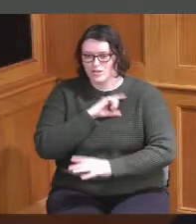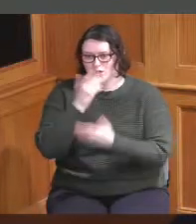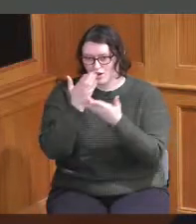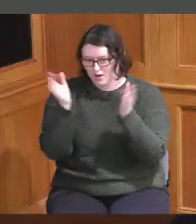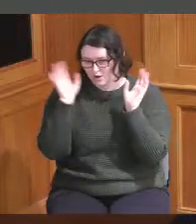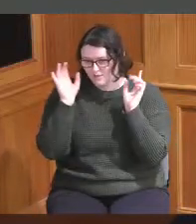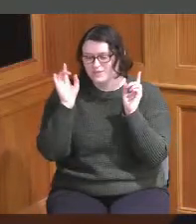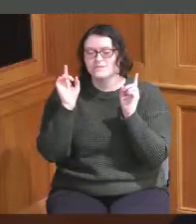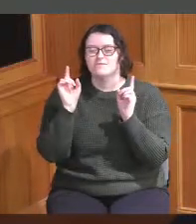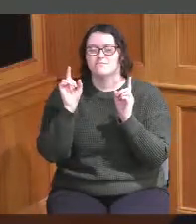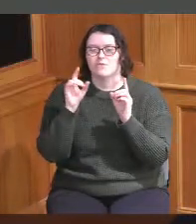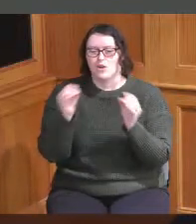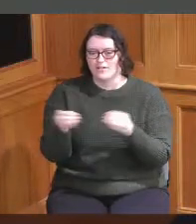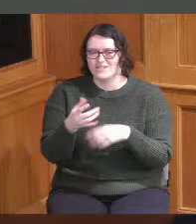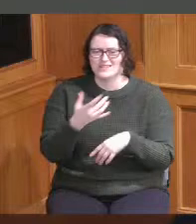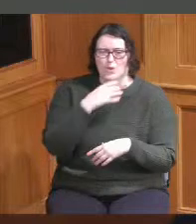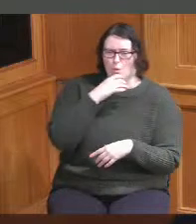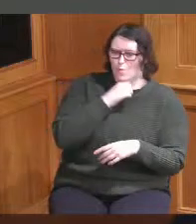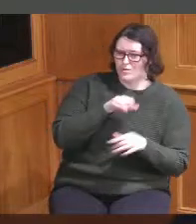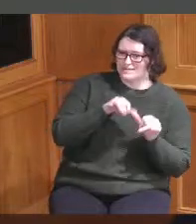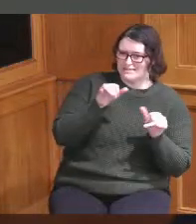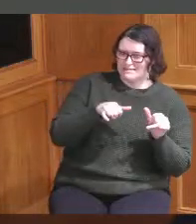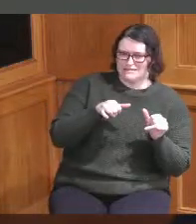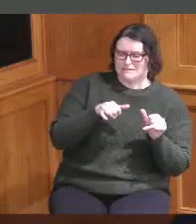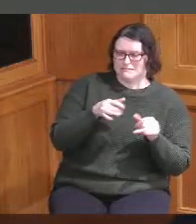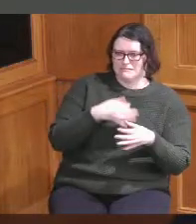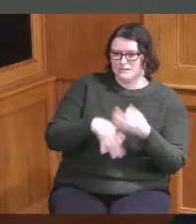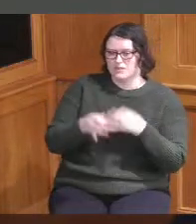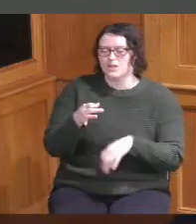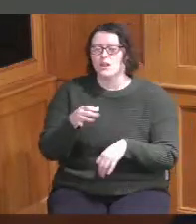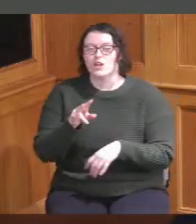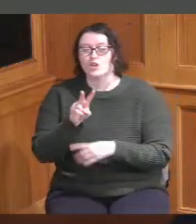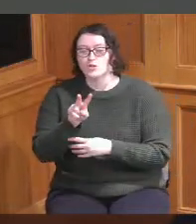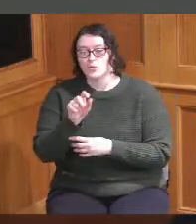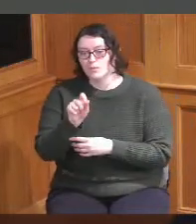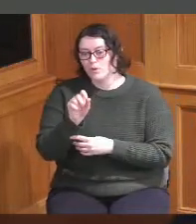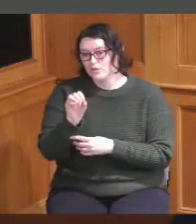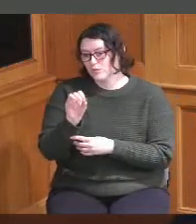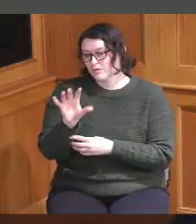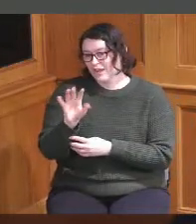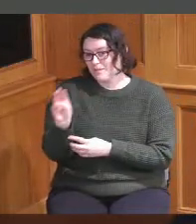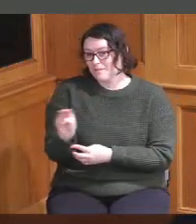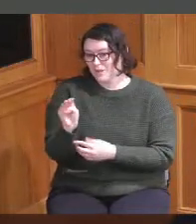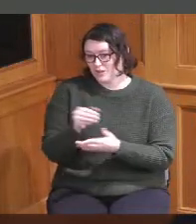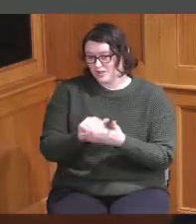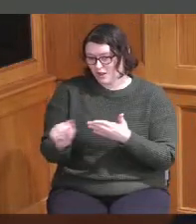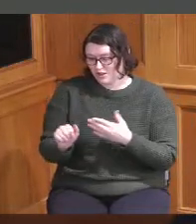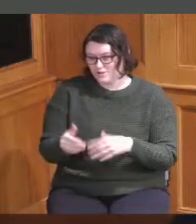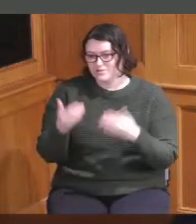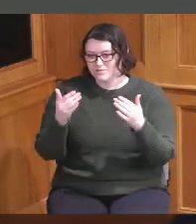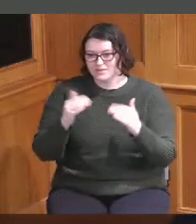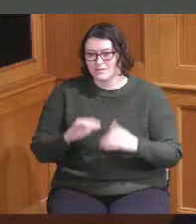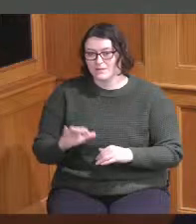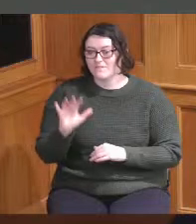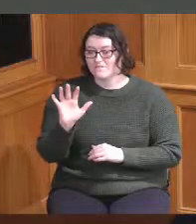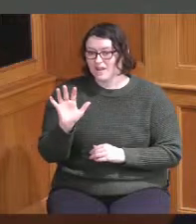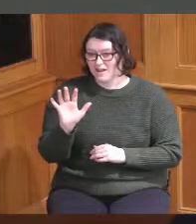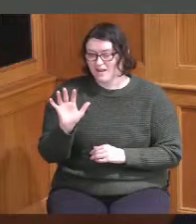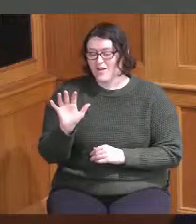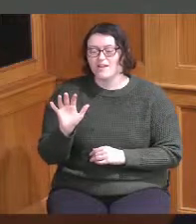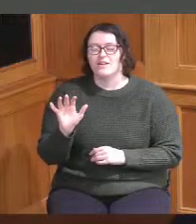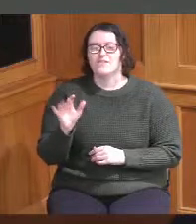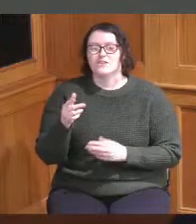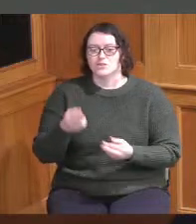address the old fingerprint system in that office at $2.05 million. Item 5 is a